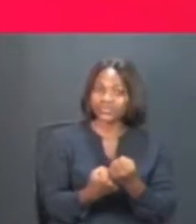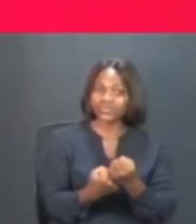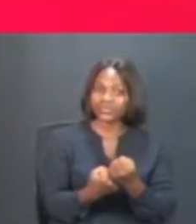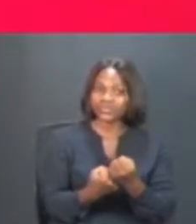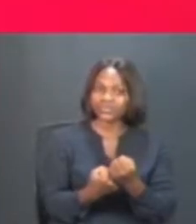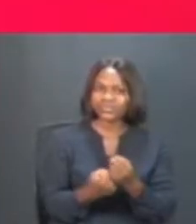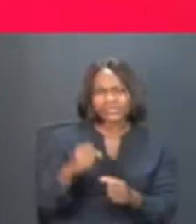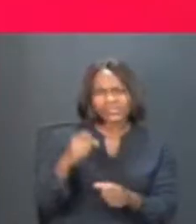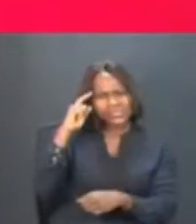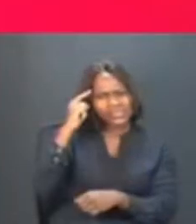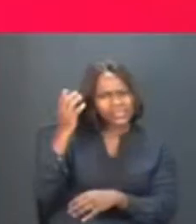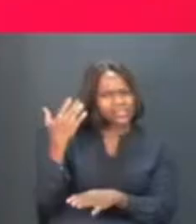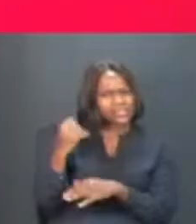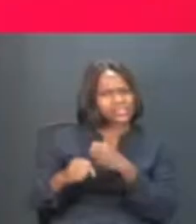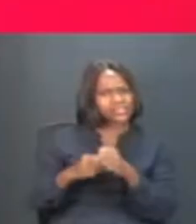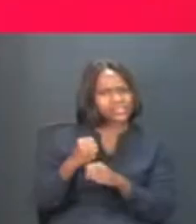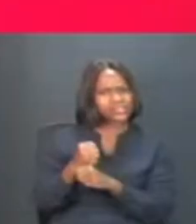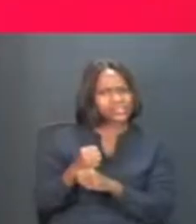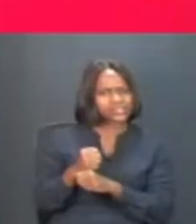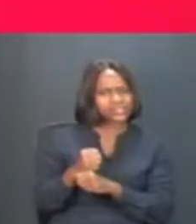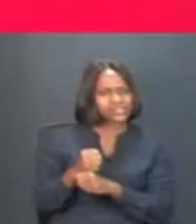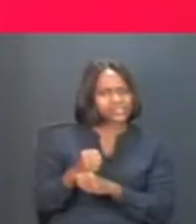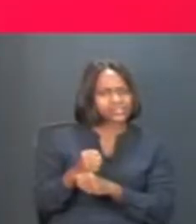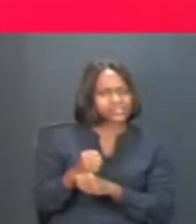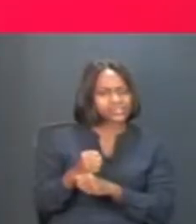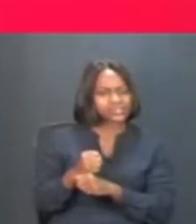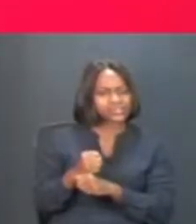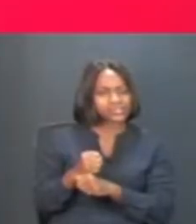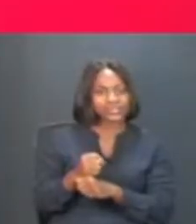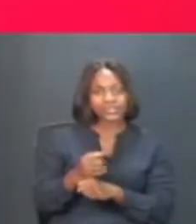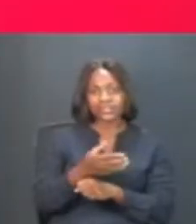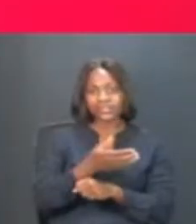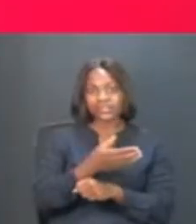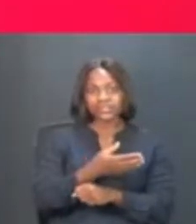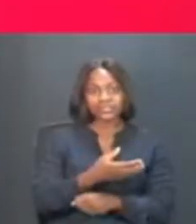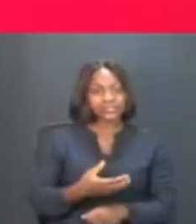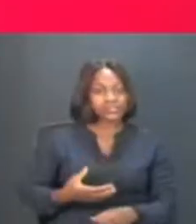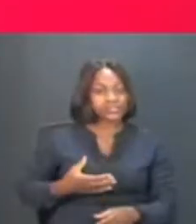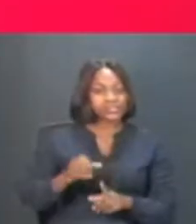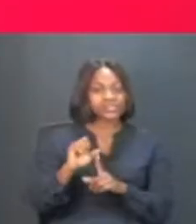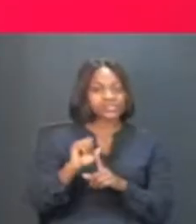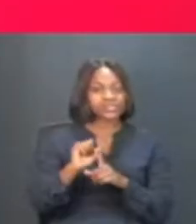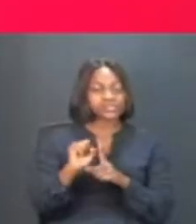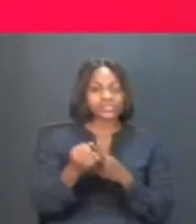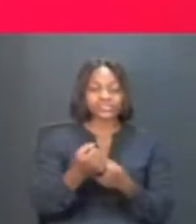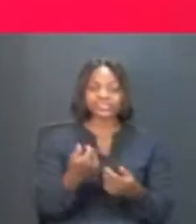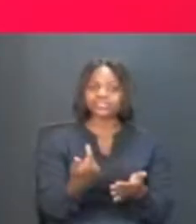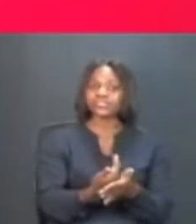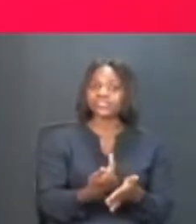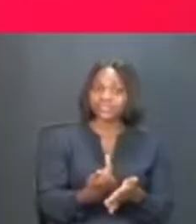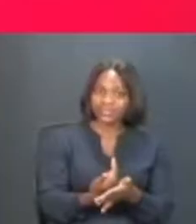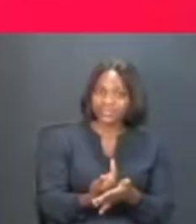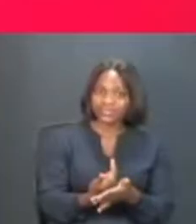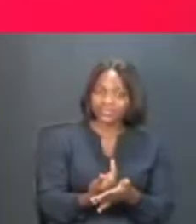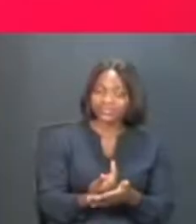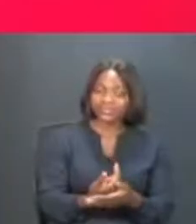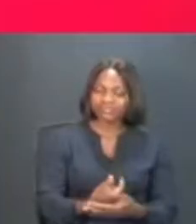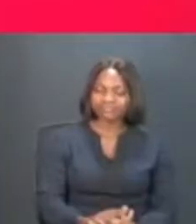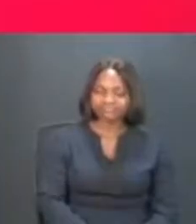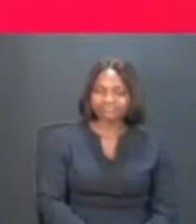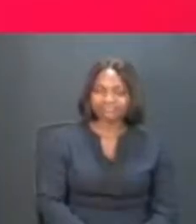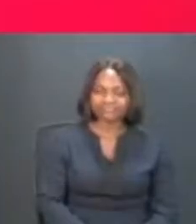I think it was last year, the Breast Society of Ghana because of this issue of breast cancer.